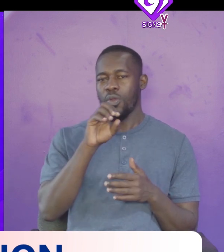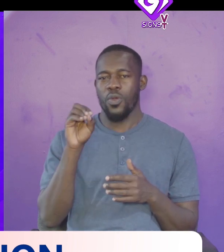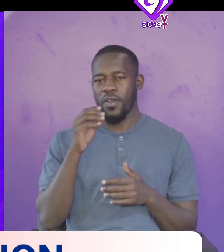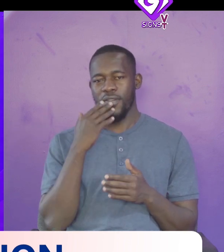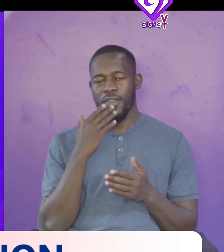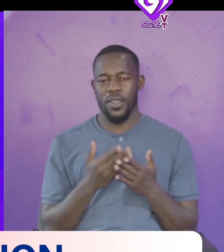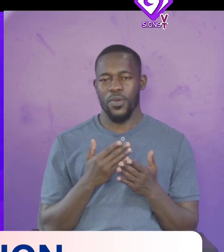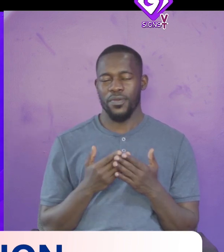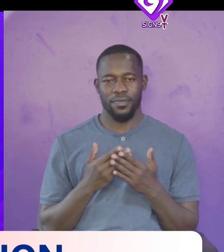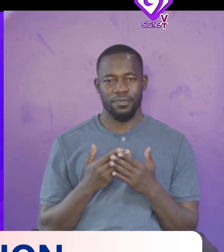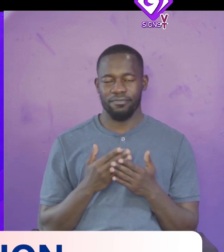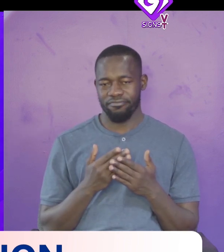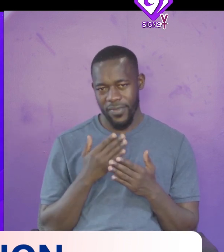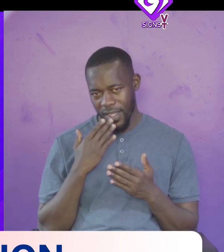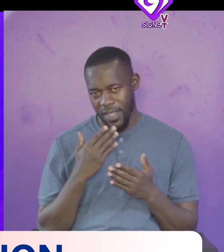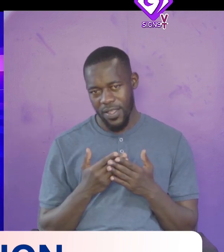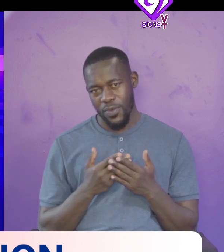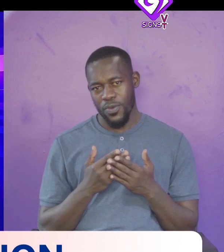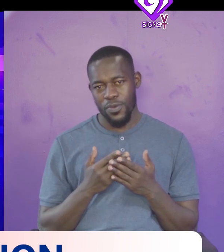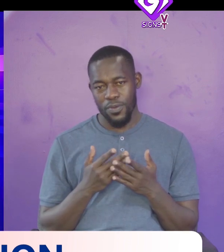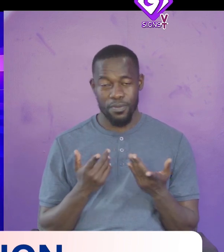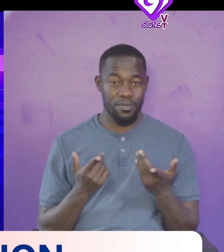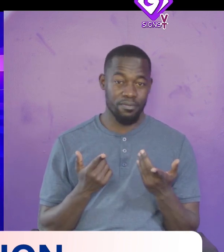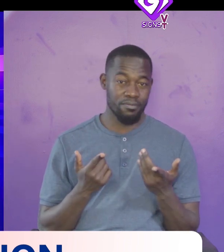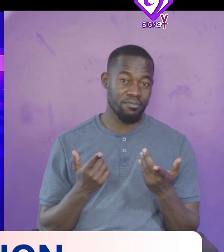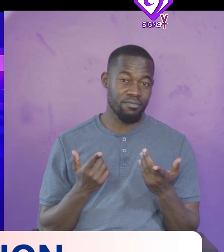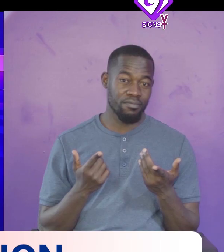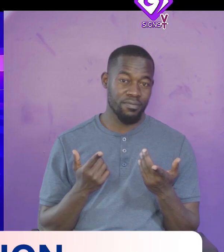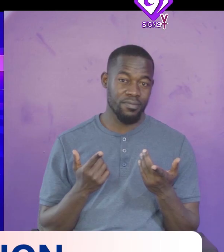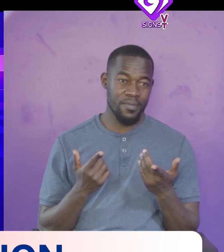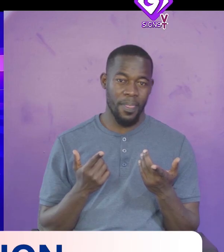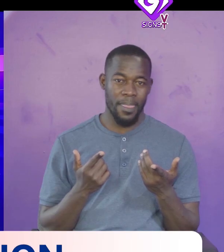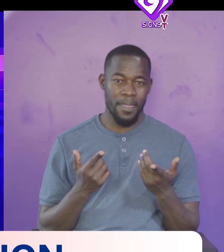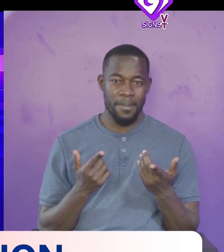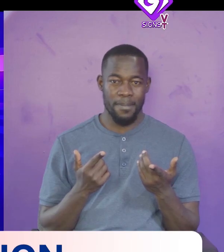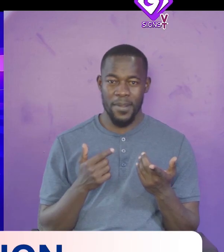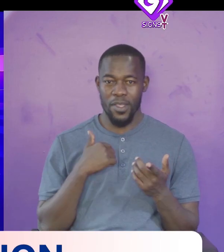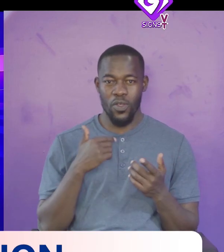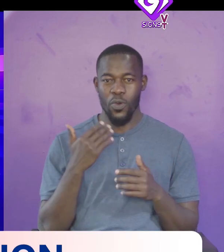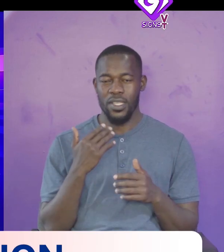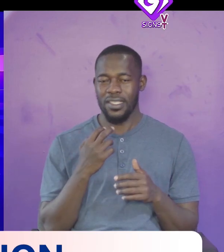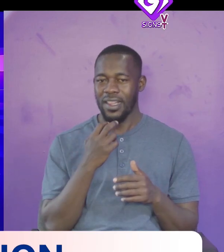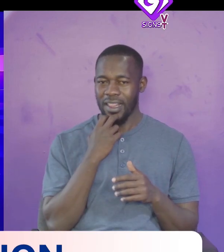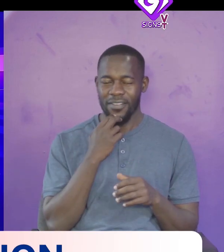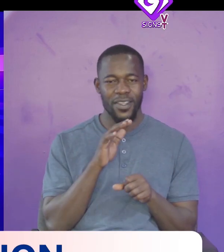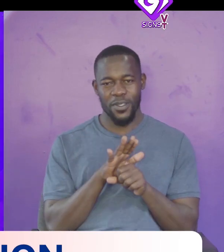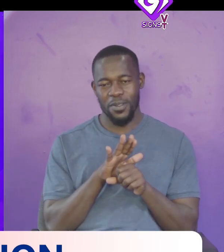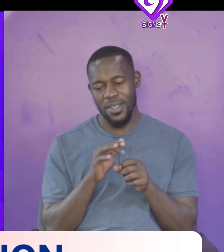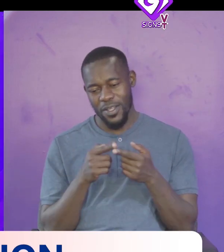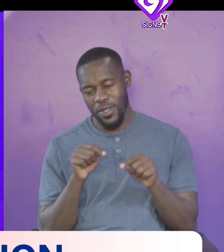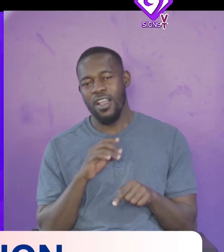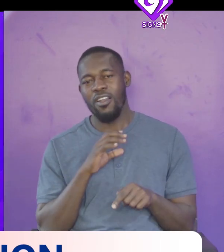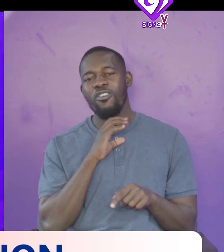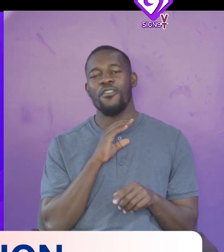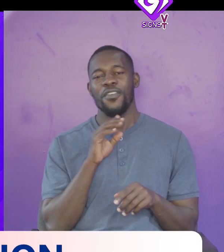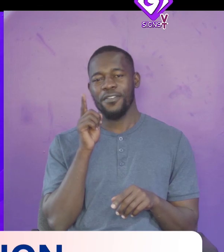Jonah. You've come on a day when I was winding up my coughing. So I was avoiding laughing. I laugh a lot with you. Yeah.